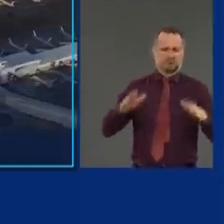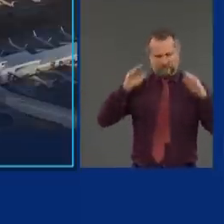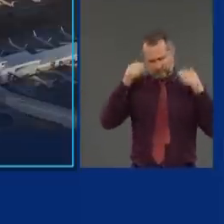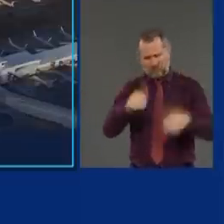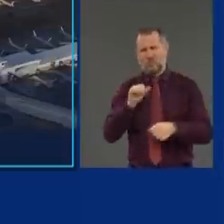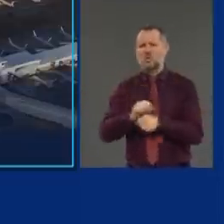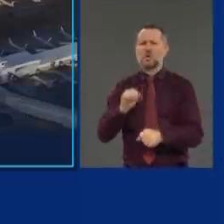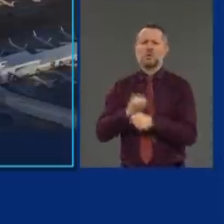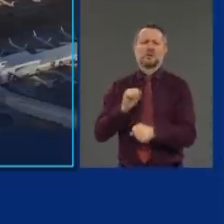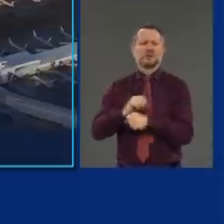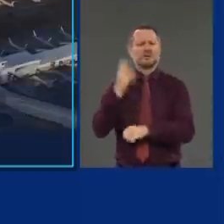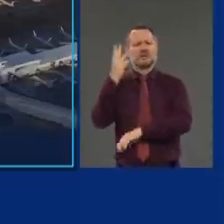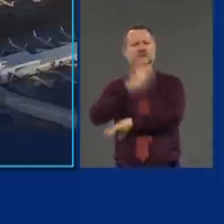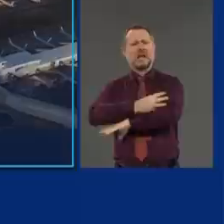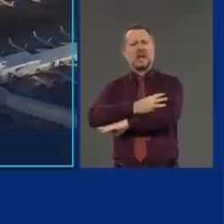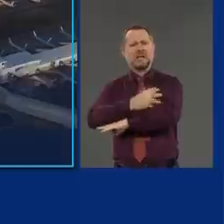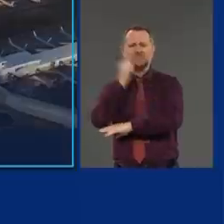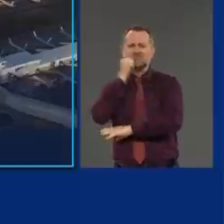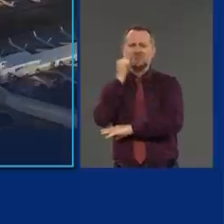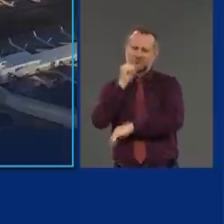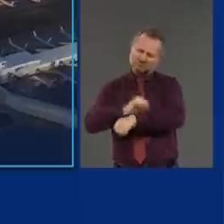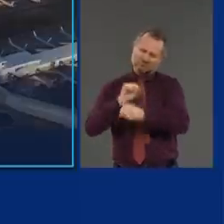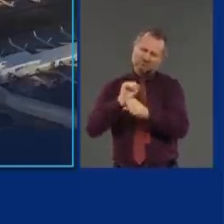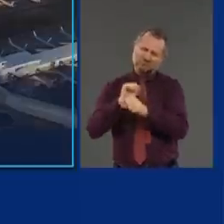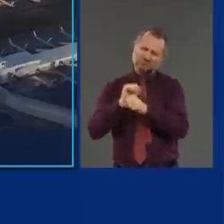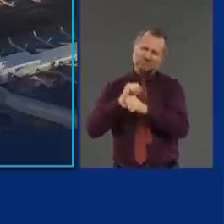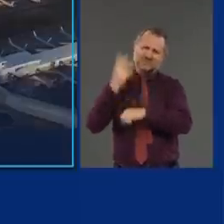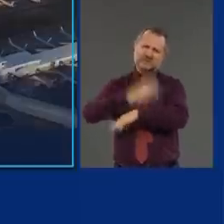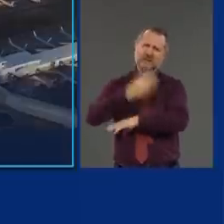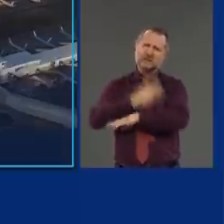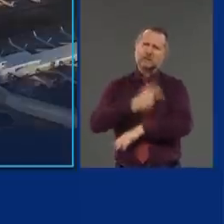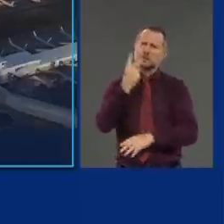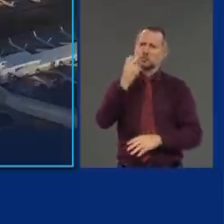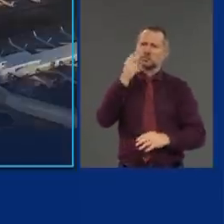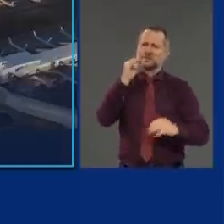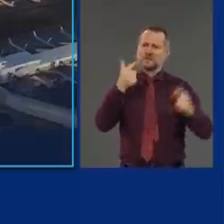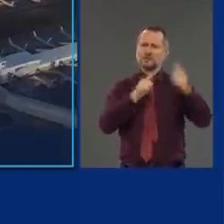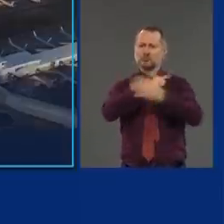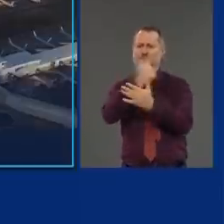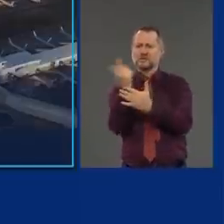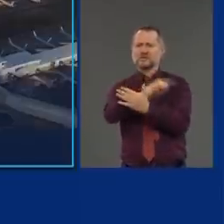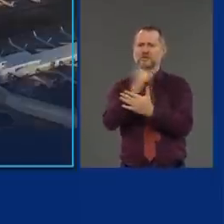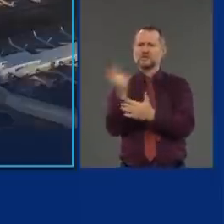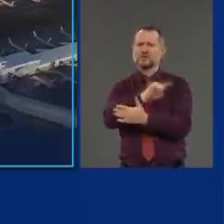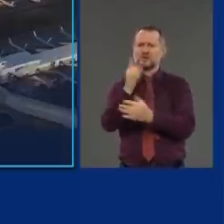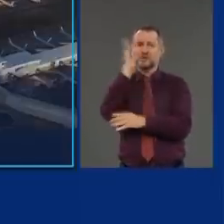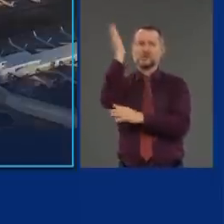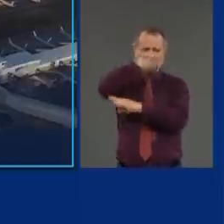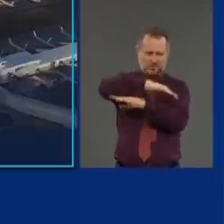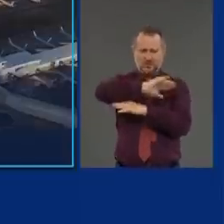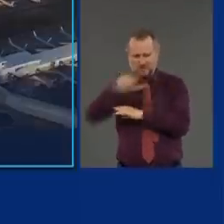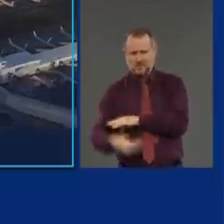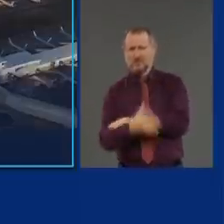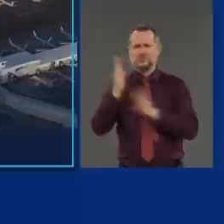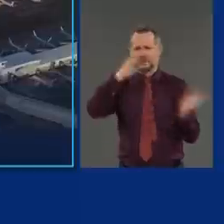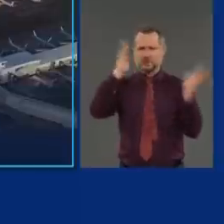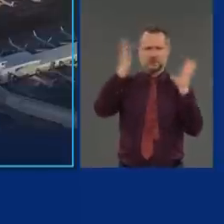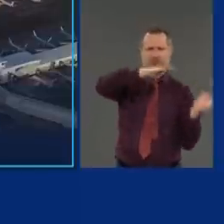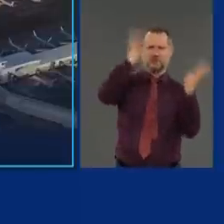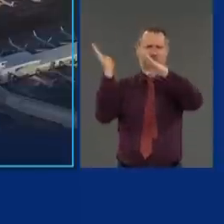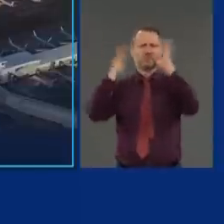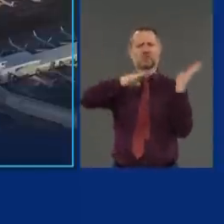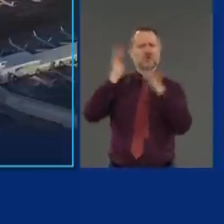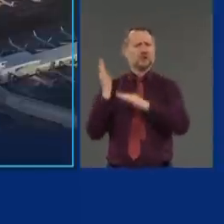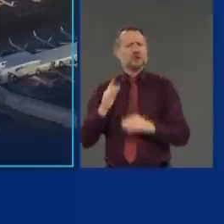double shifts, they are the ones who built this airport and to whom we are enormously grateful, as well as to elected